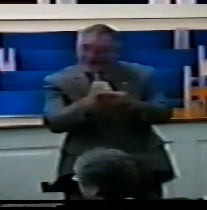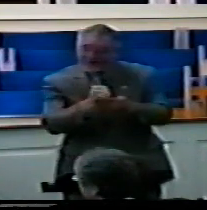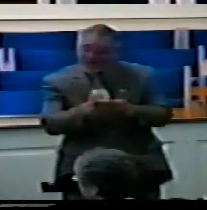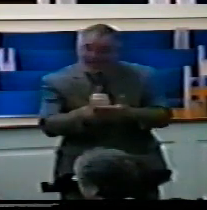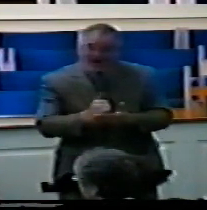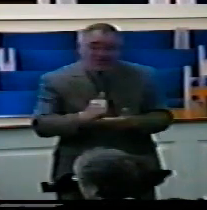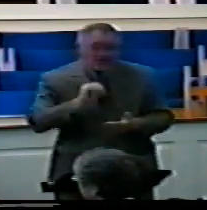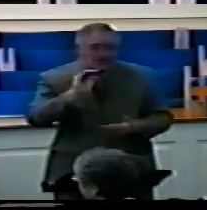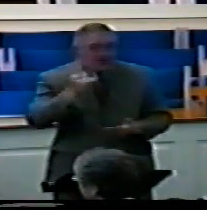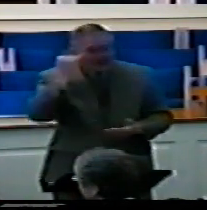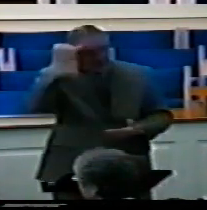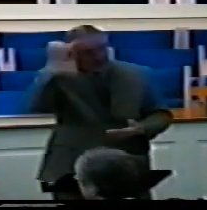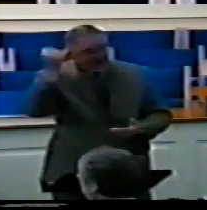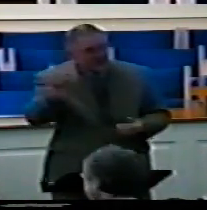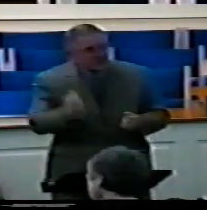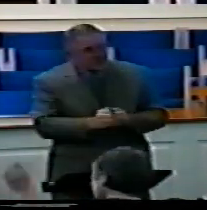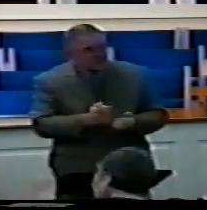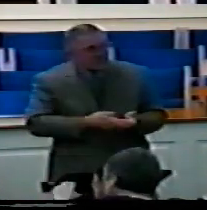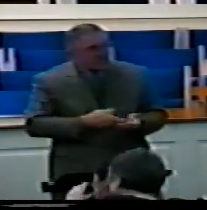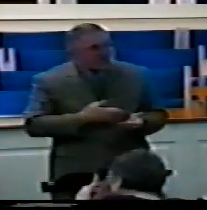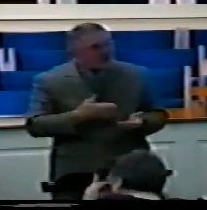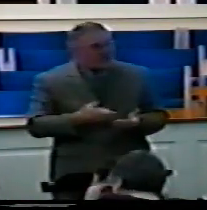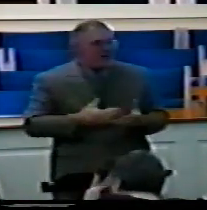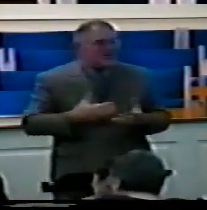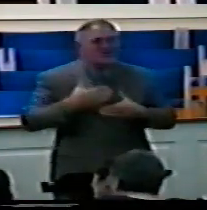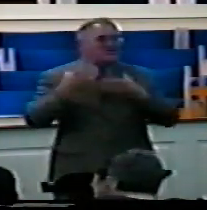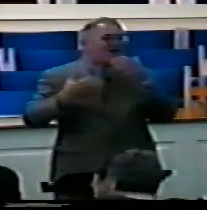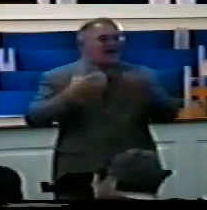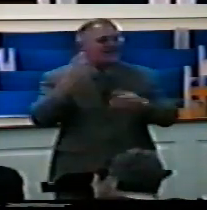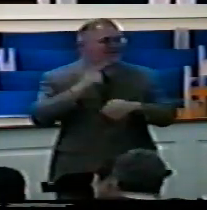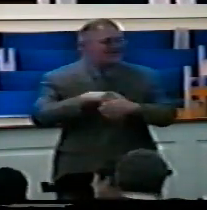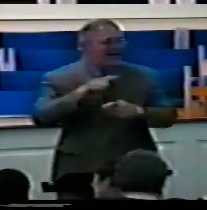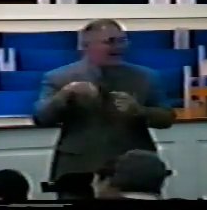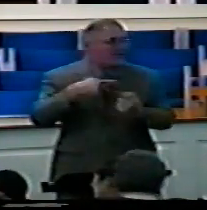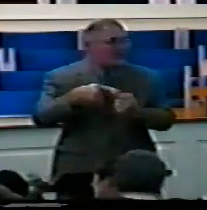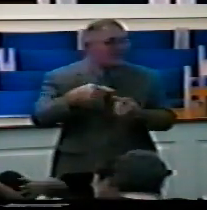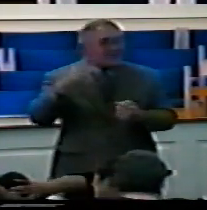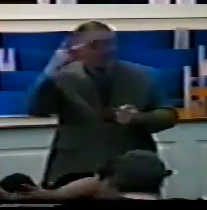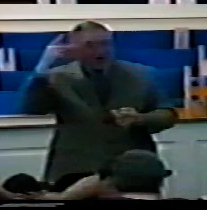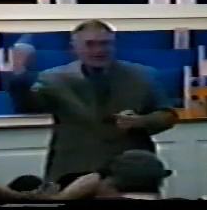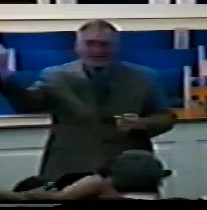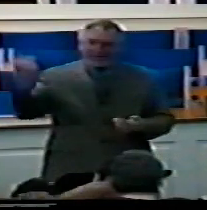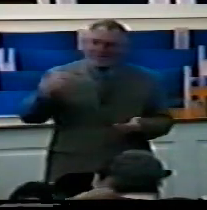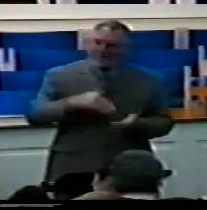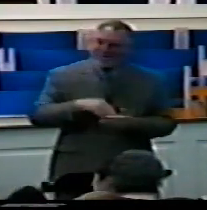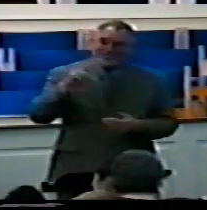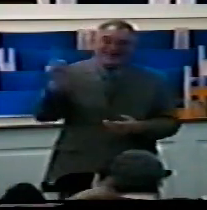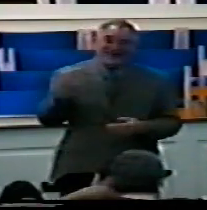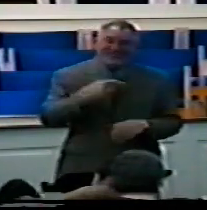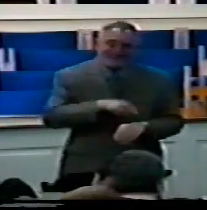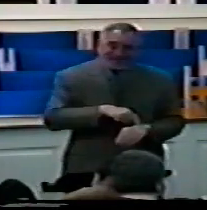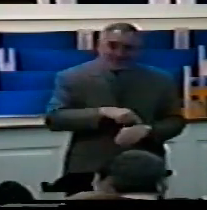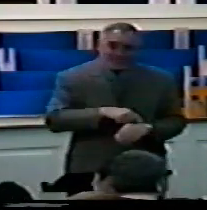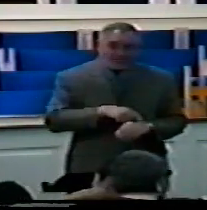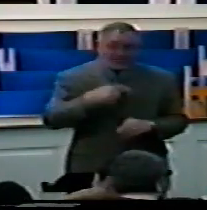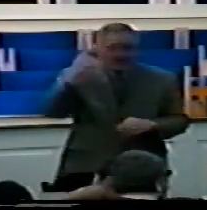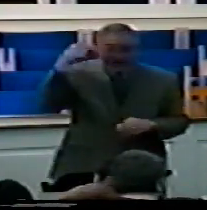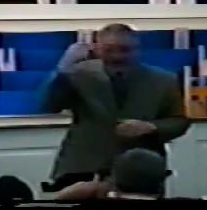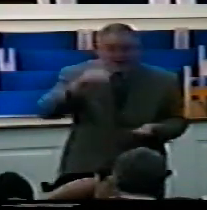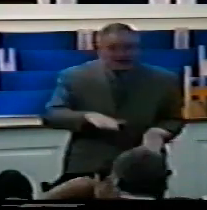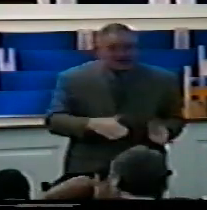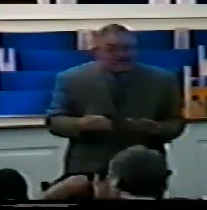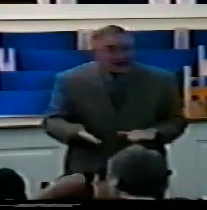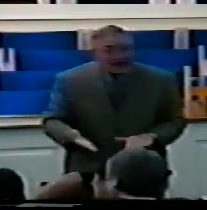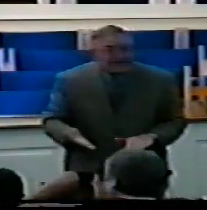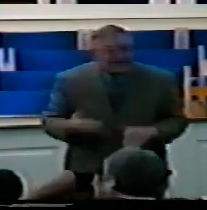you imagine what a shouting fit it was at Iconium when he walked back in the second time and they seen it was